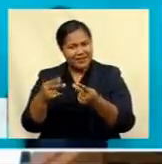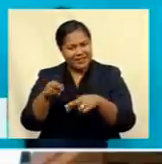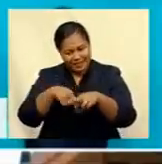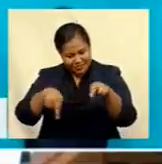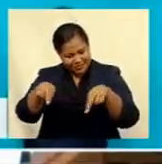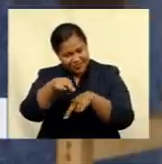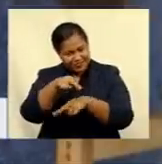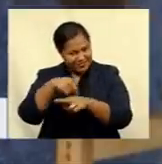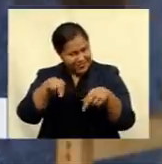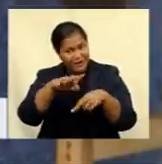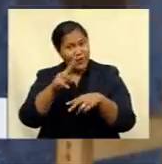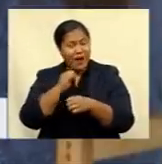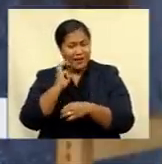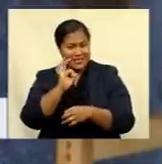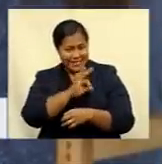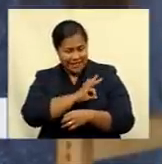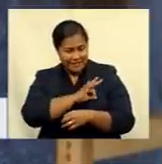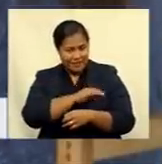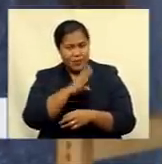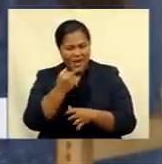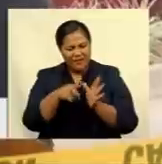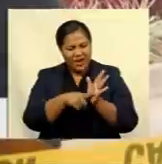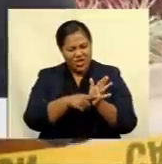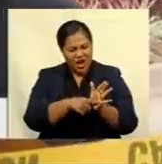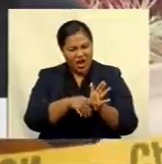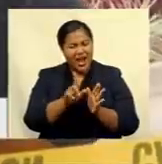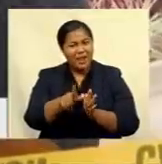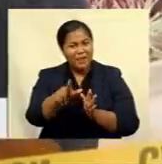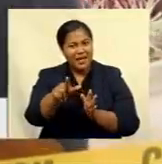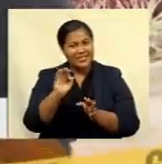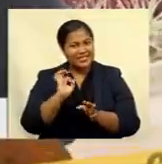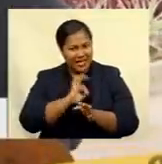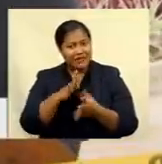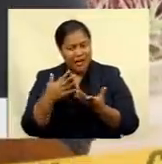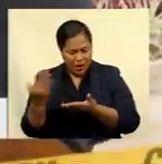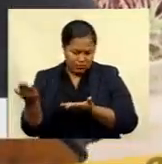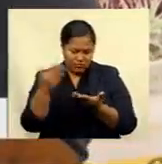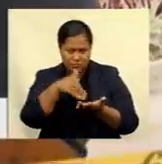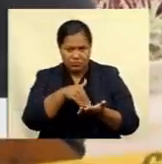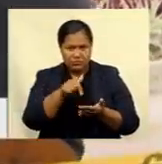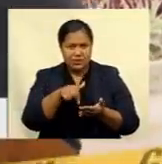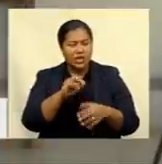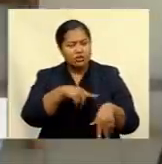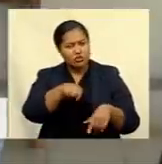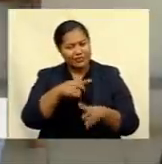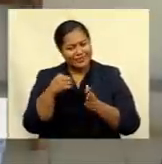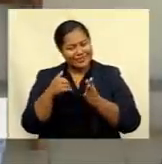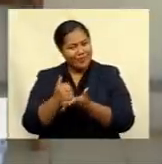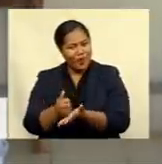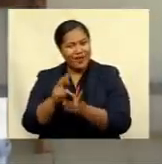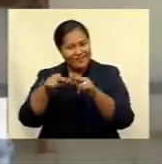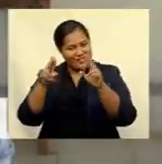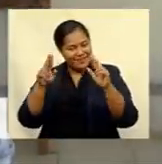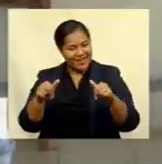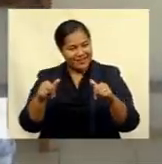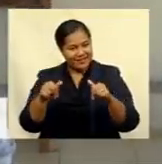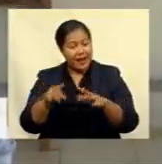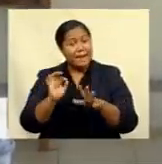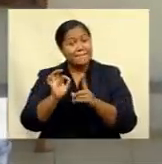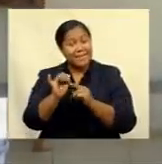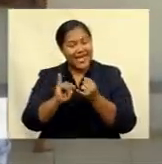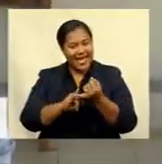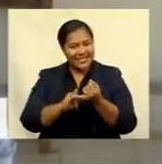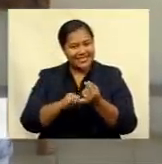for our staff. We have staff from Lotoka and Lambasa that are currently in Suba supporting female. Permanent Secretary for Health Dr. James Fong